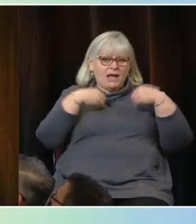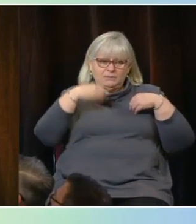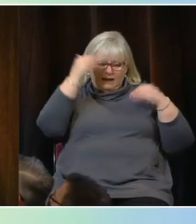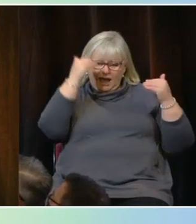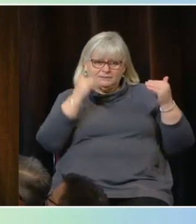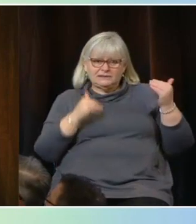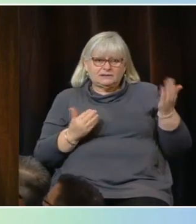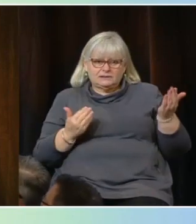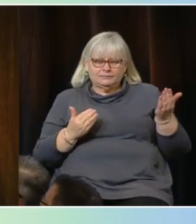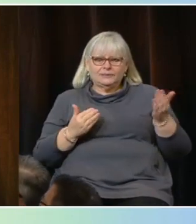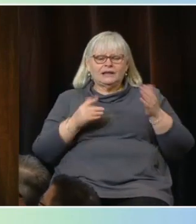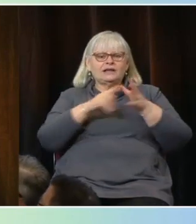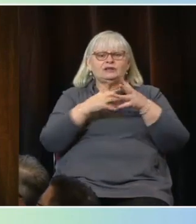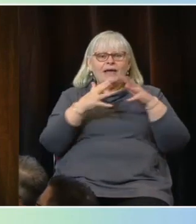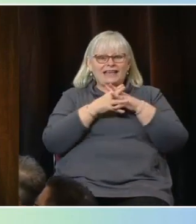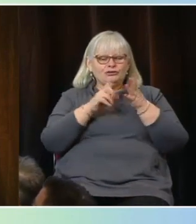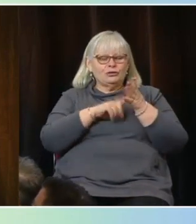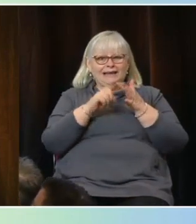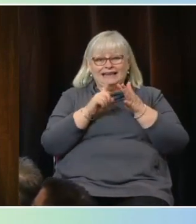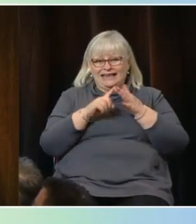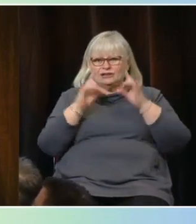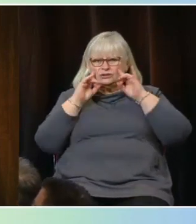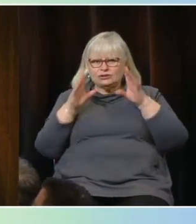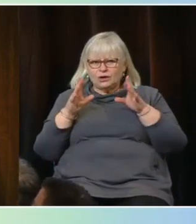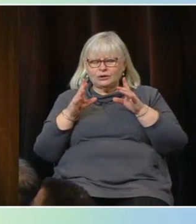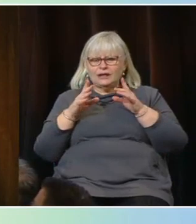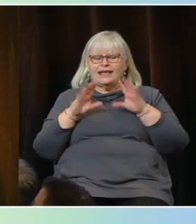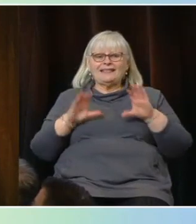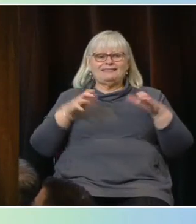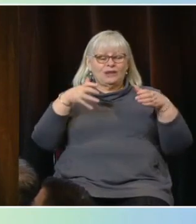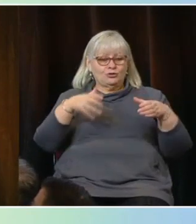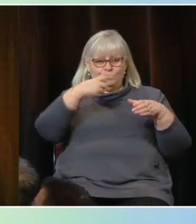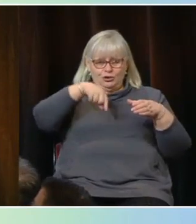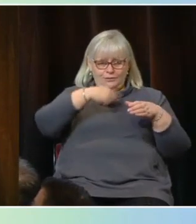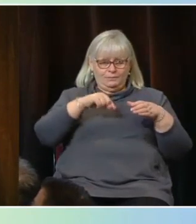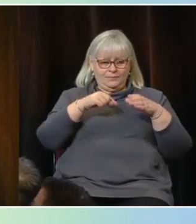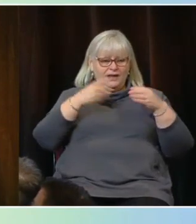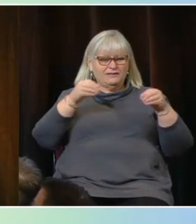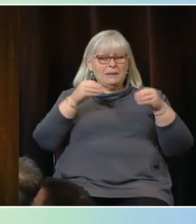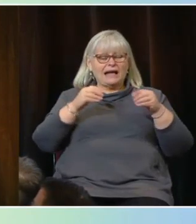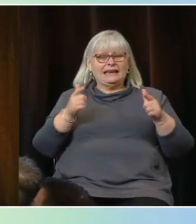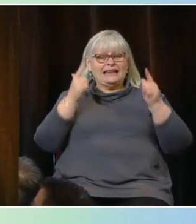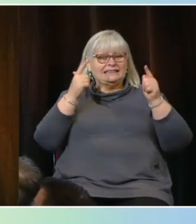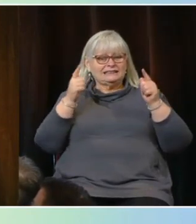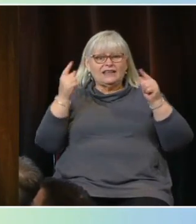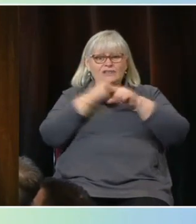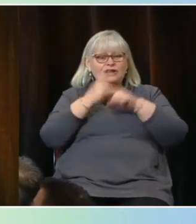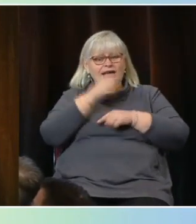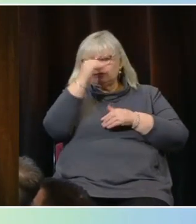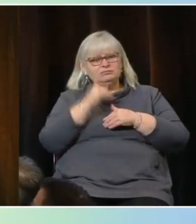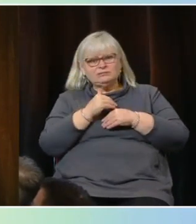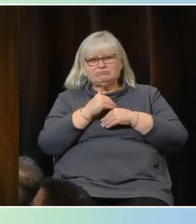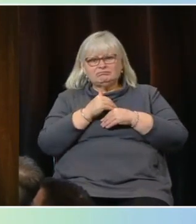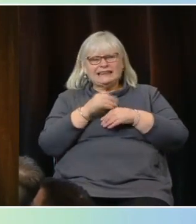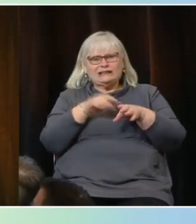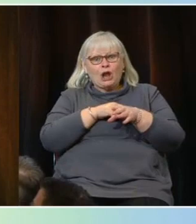competition Minister Andrew Lee shows the turnover in the group of Market leaders across Australian Industries has also slowed so